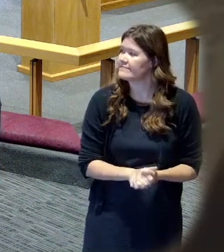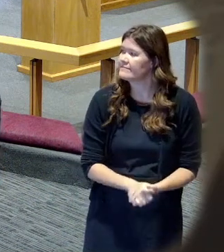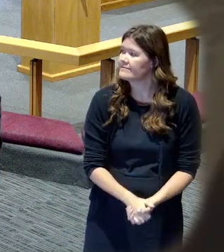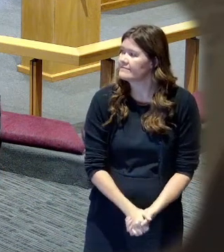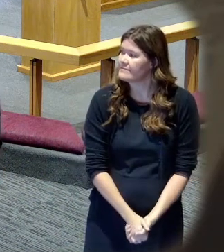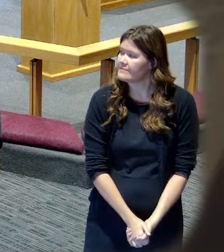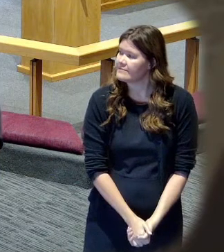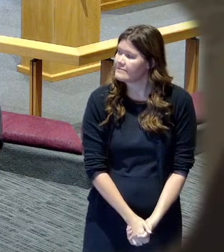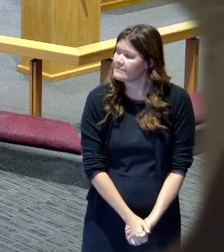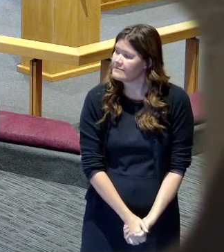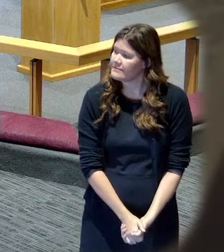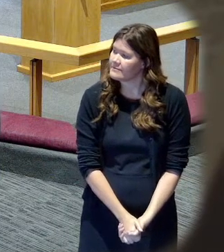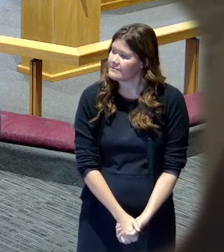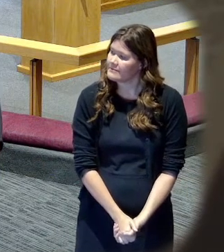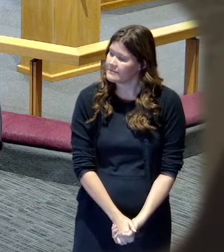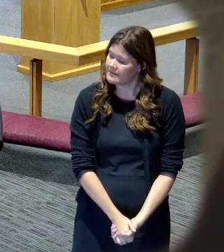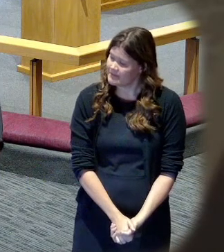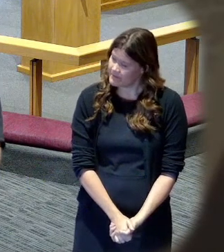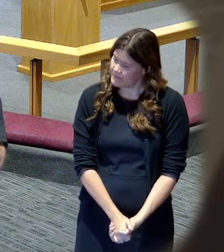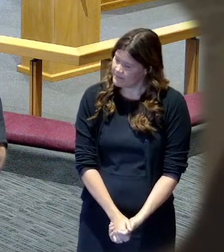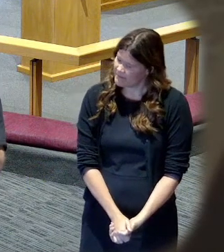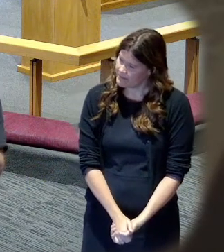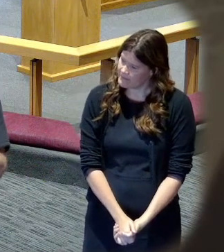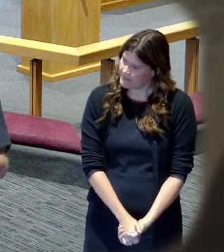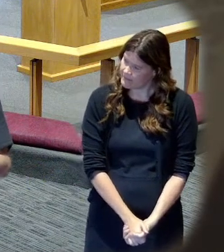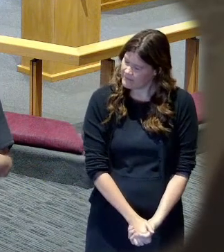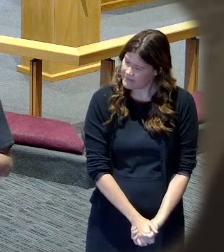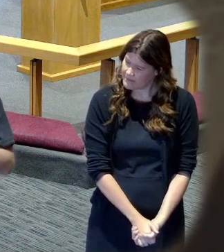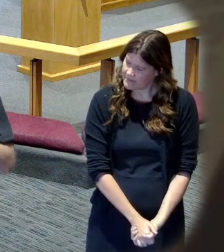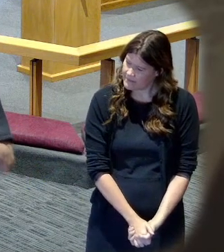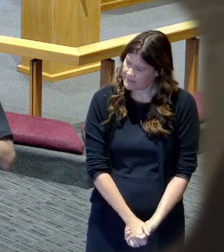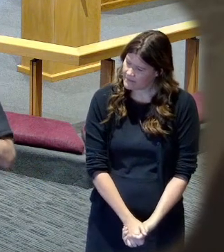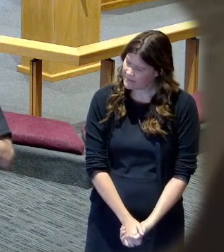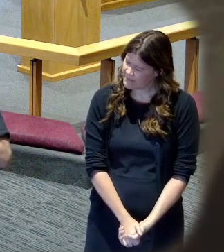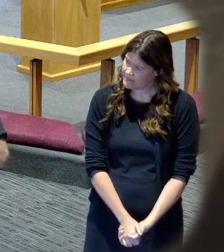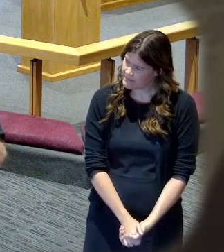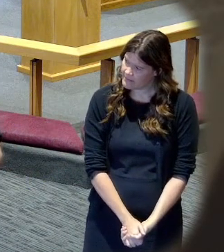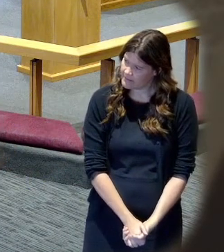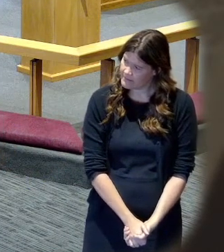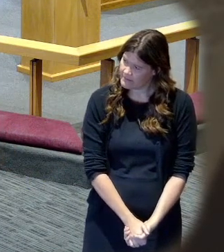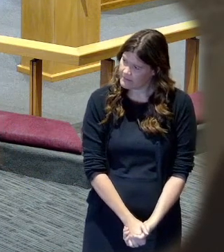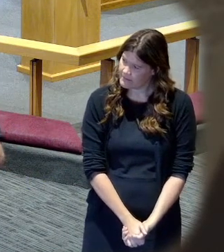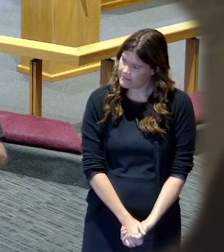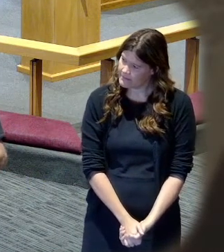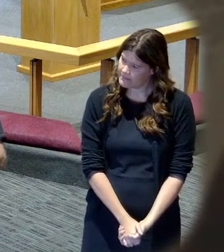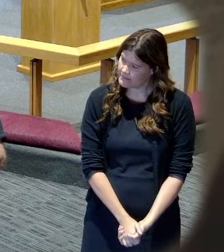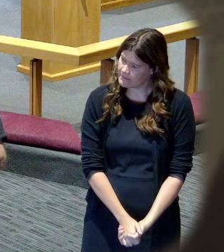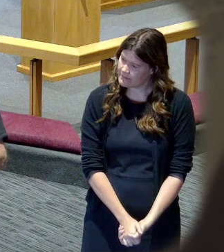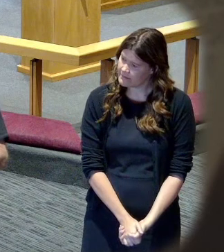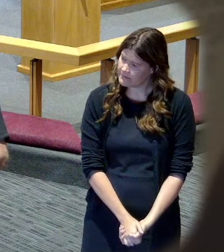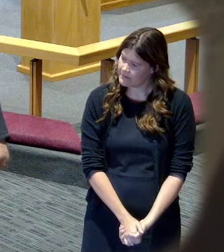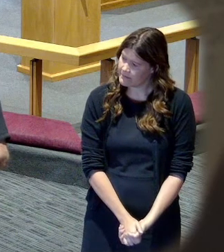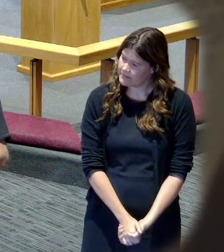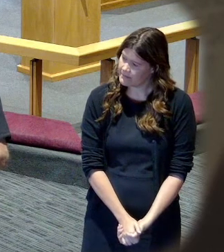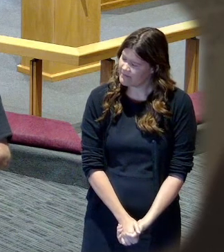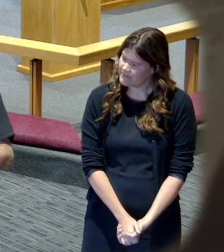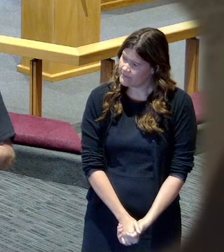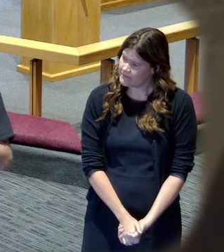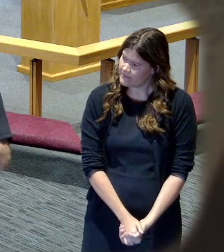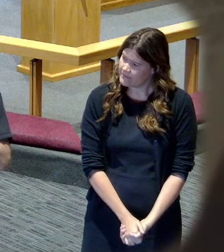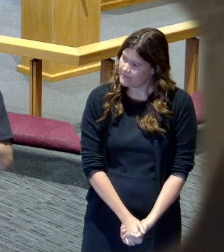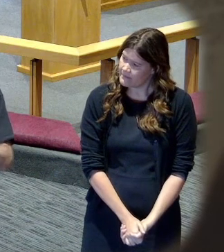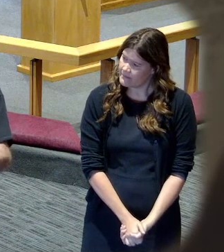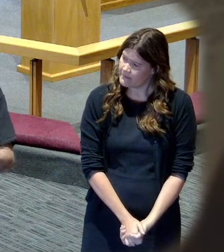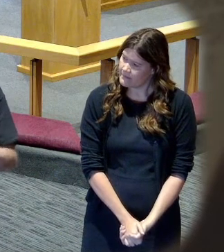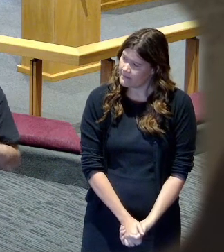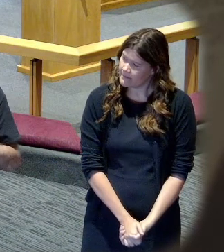we confess that we have erred and wandered from your ways like stray sheep. We have followed the